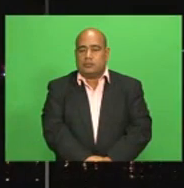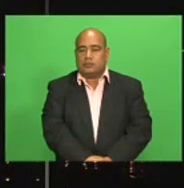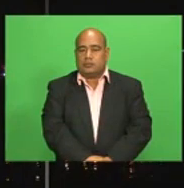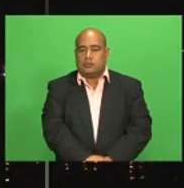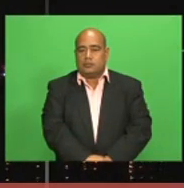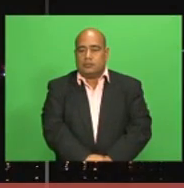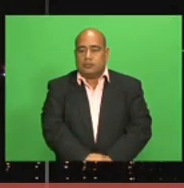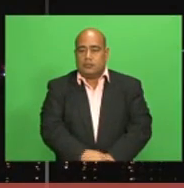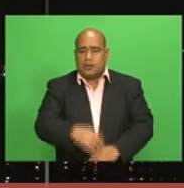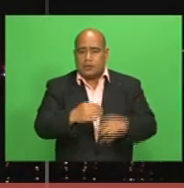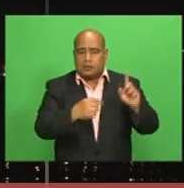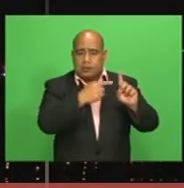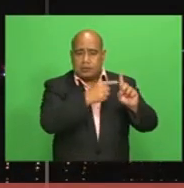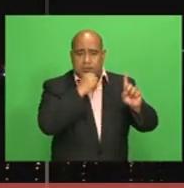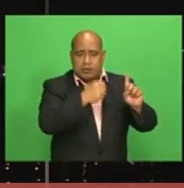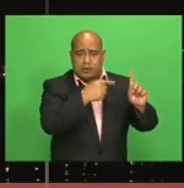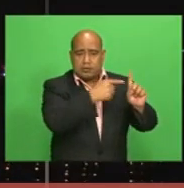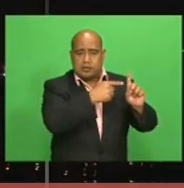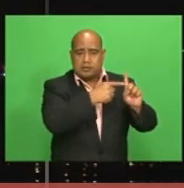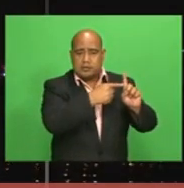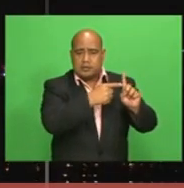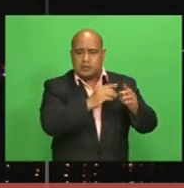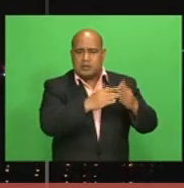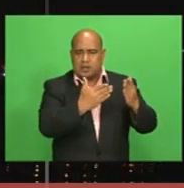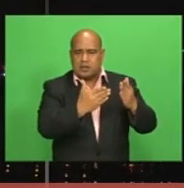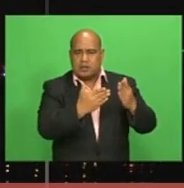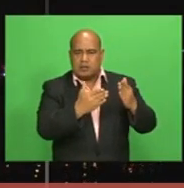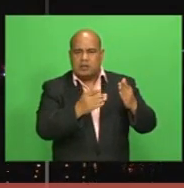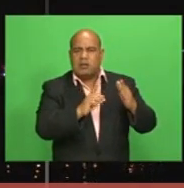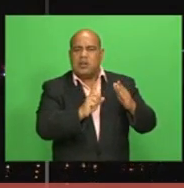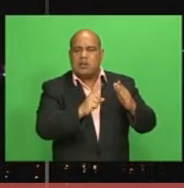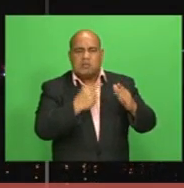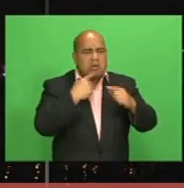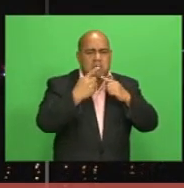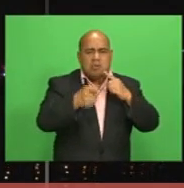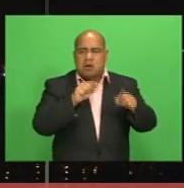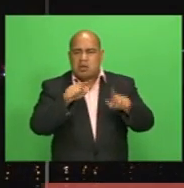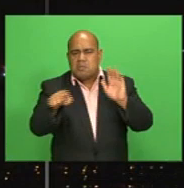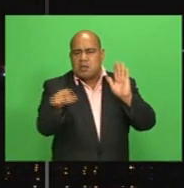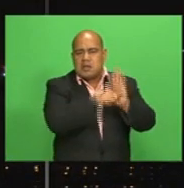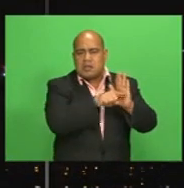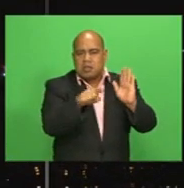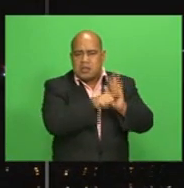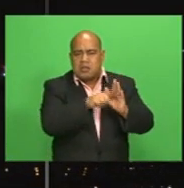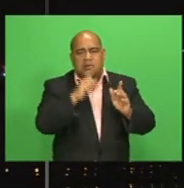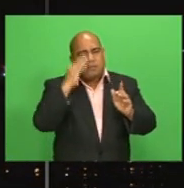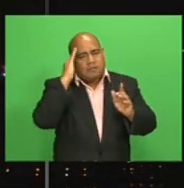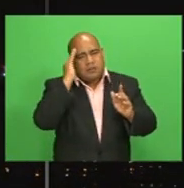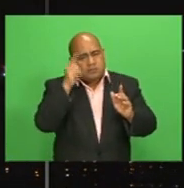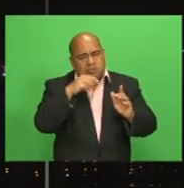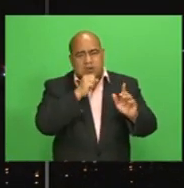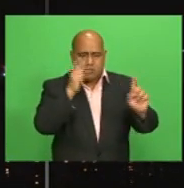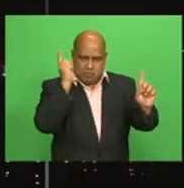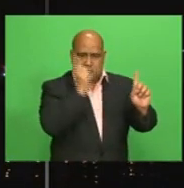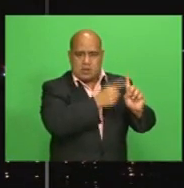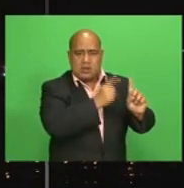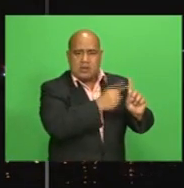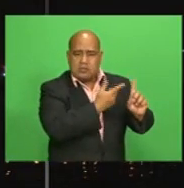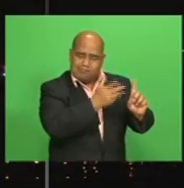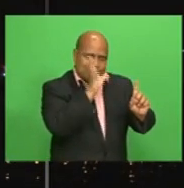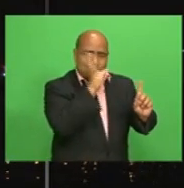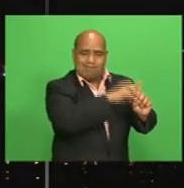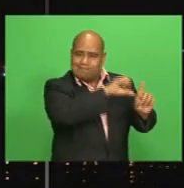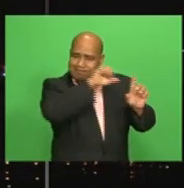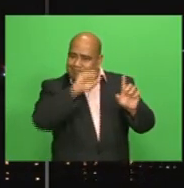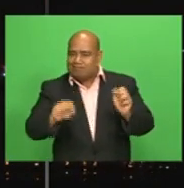Self-proclaimed administrator of several anti-government Facebook pages, Feral Khan, who was taken in for questioning late yesterday evening, is now